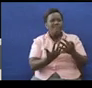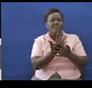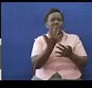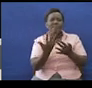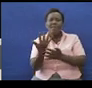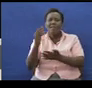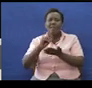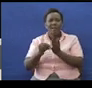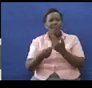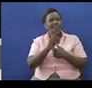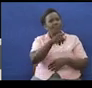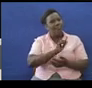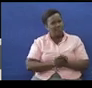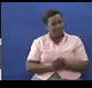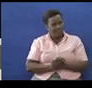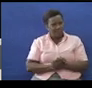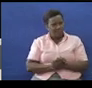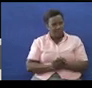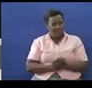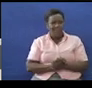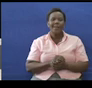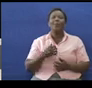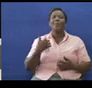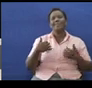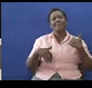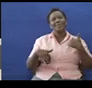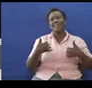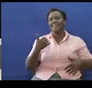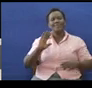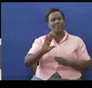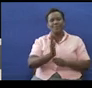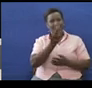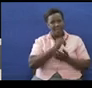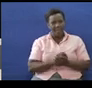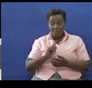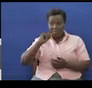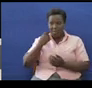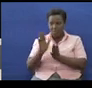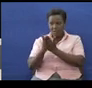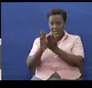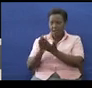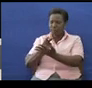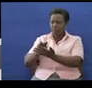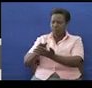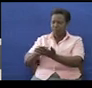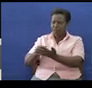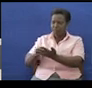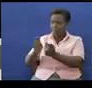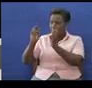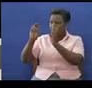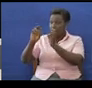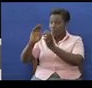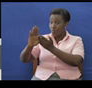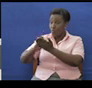Or around your home area, what type of vegetation do you see? But don't worry, because as I have said,